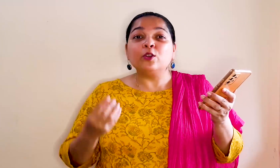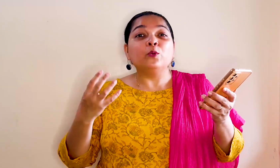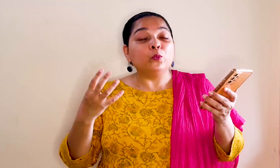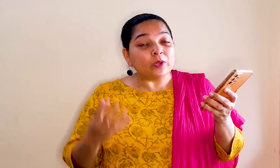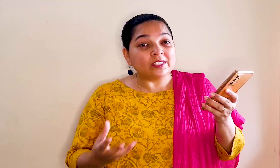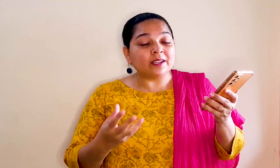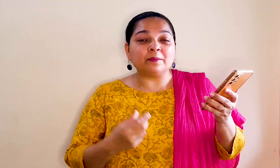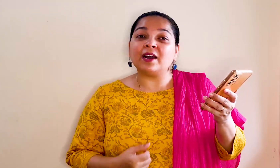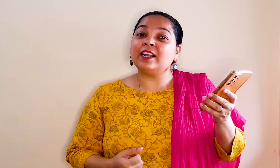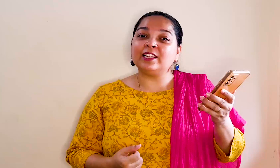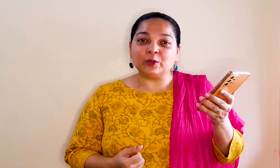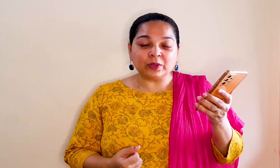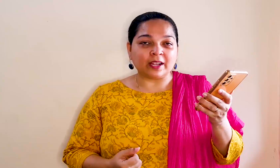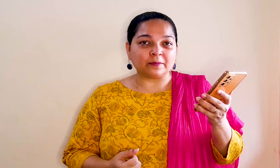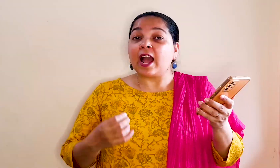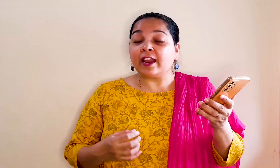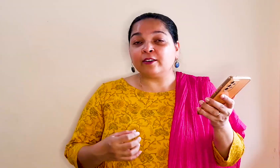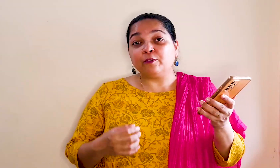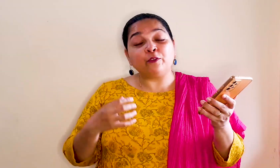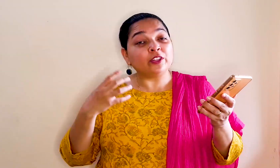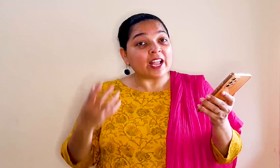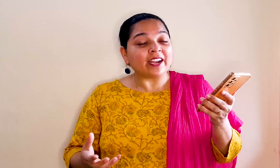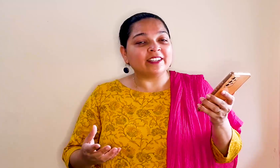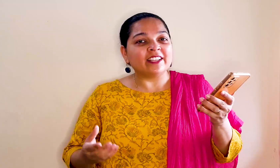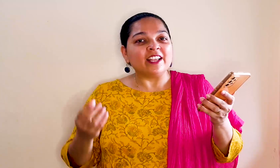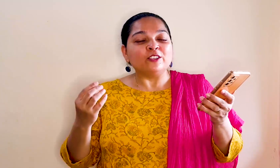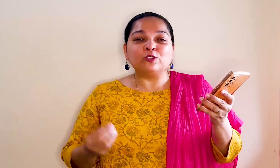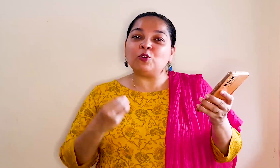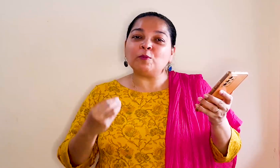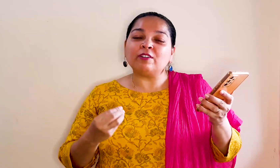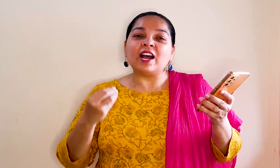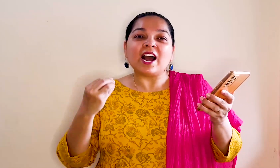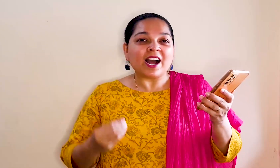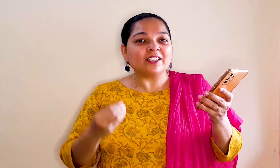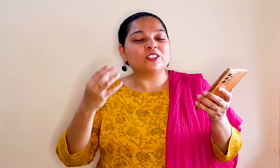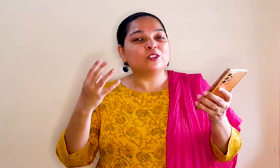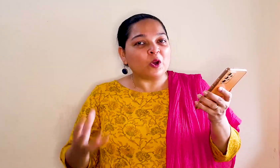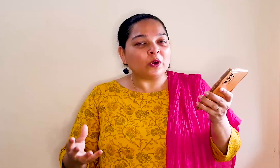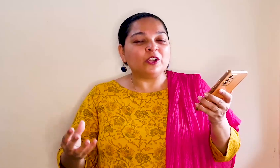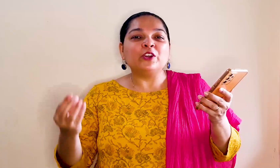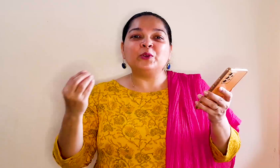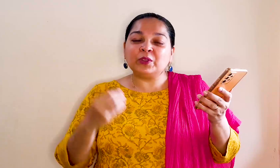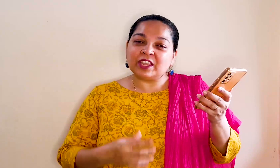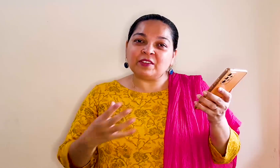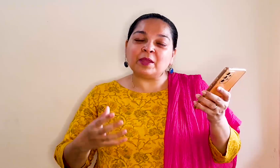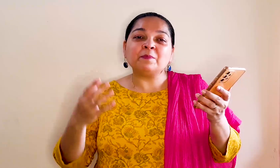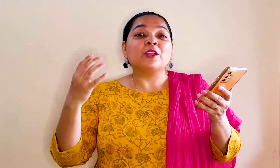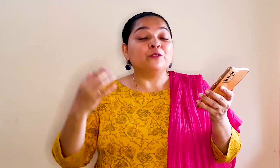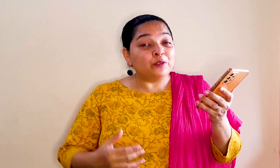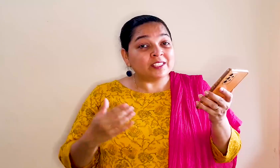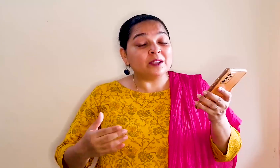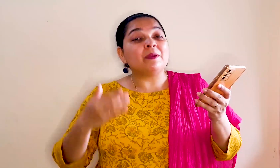need wisdom. Hallelujah. And for that, Solomon asked God to give